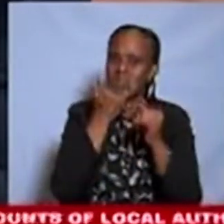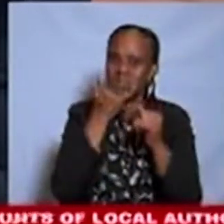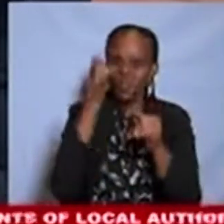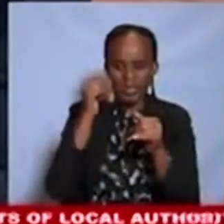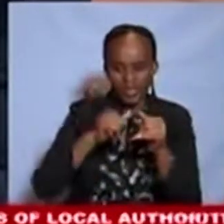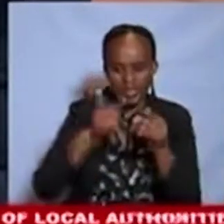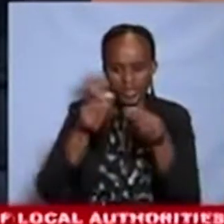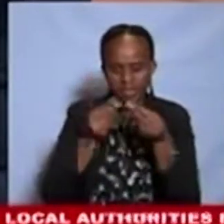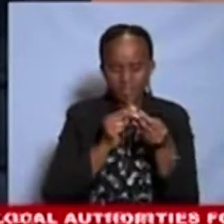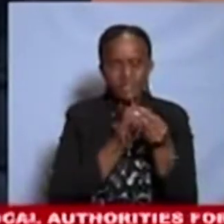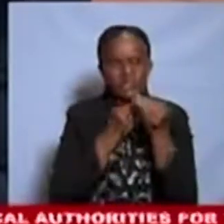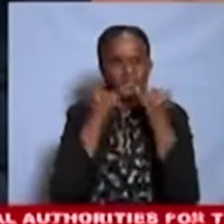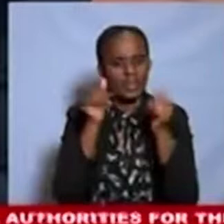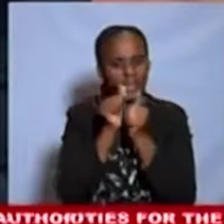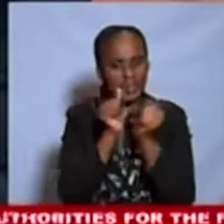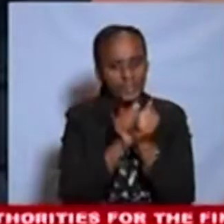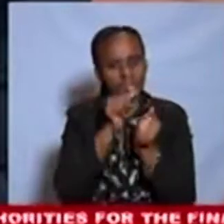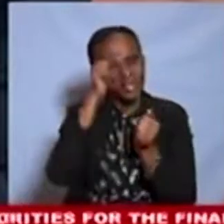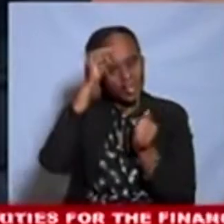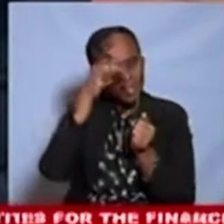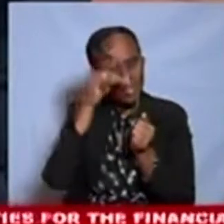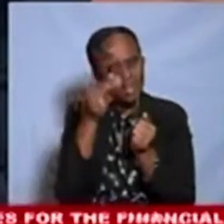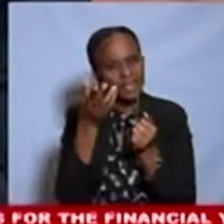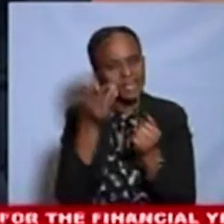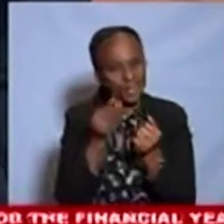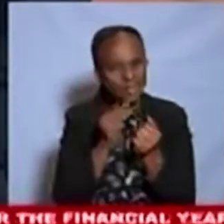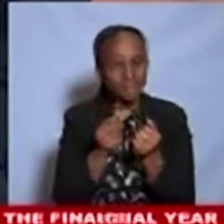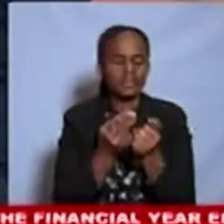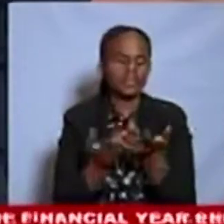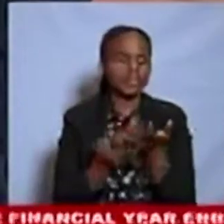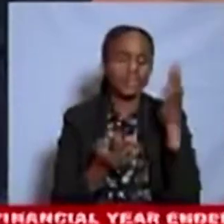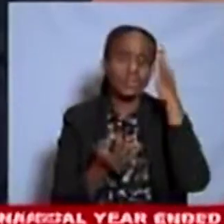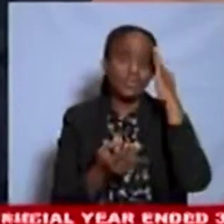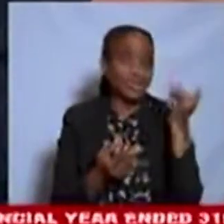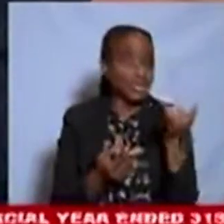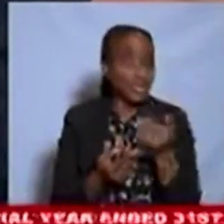you give us information about Namwara? Why